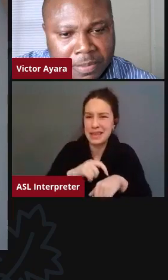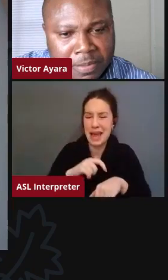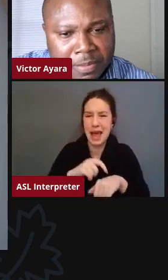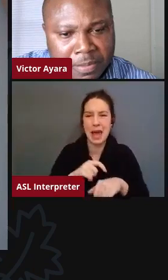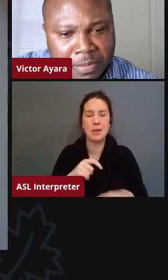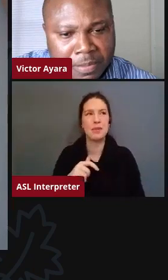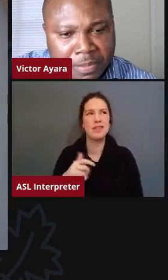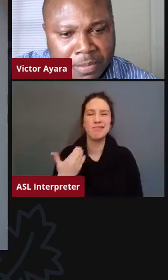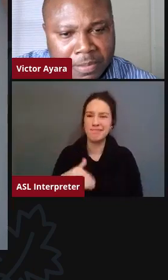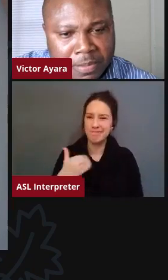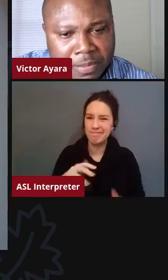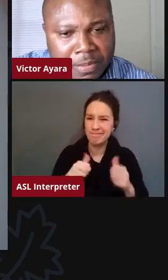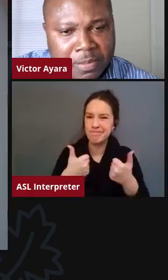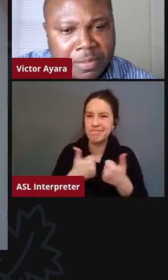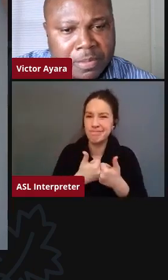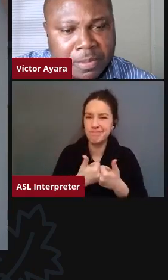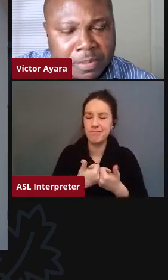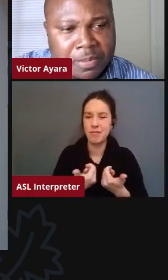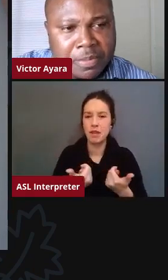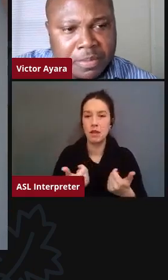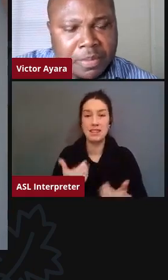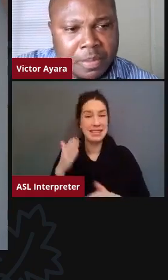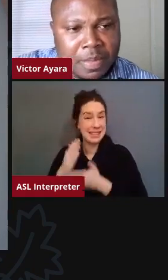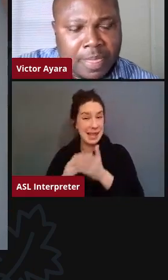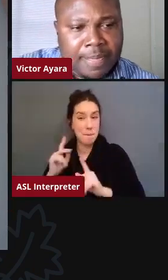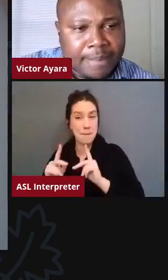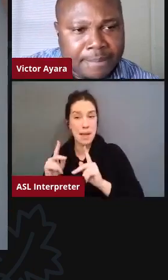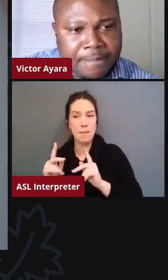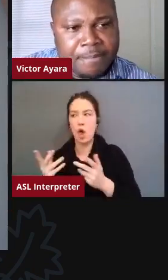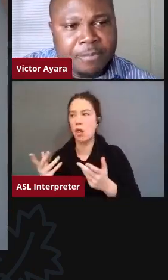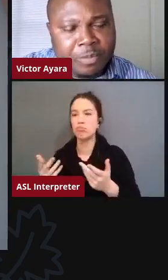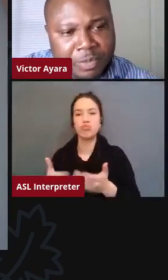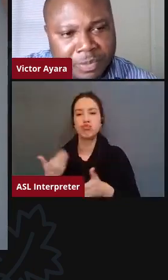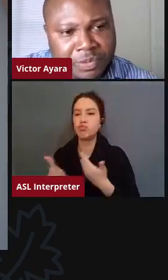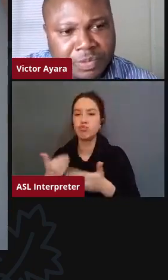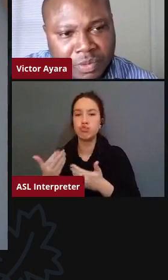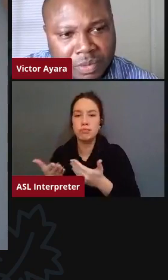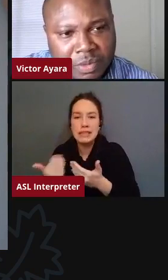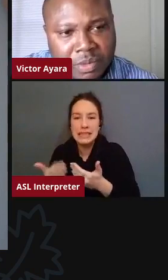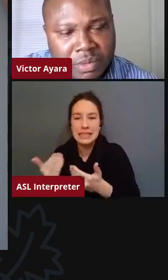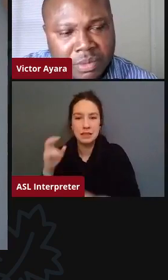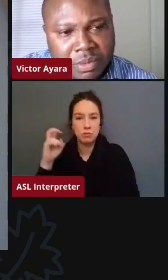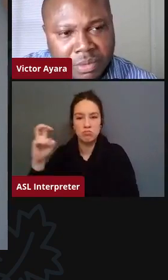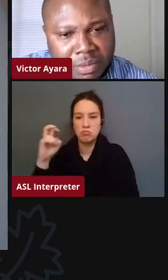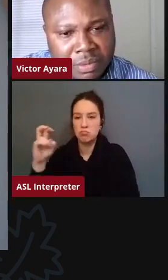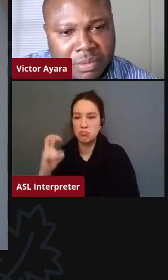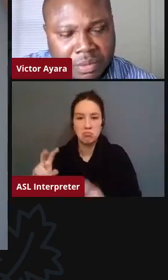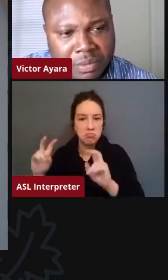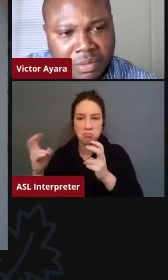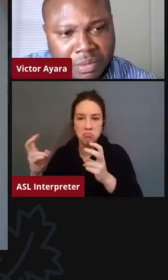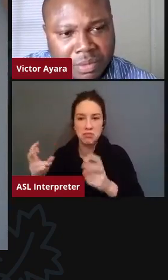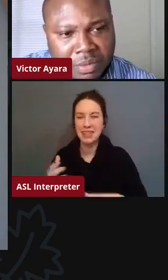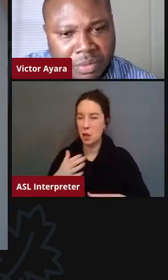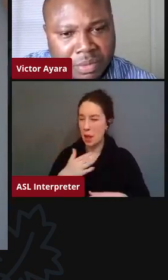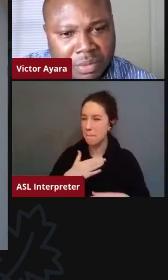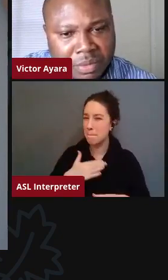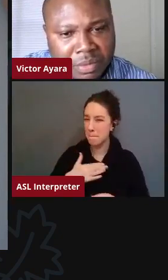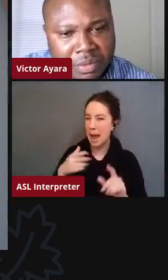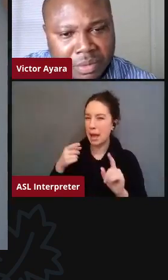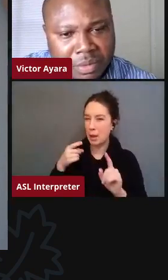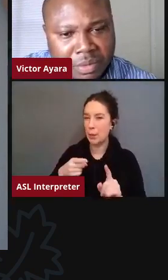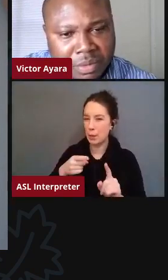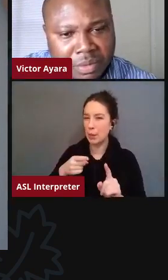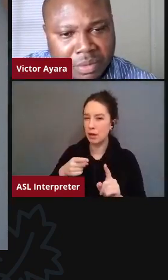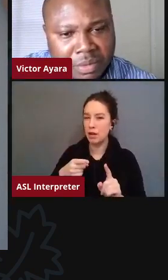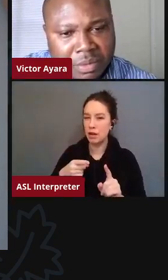commodity in lots of these things. And so that's what my work really does. It tries to really figure out how is your environment being